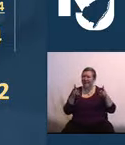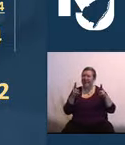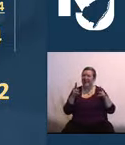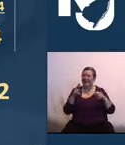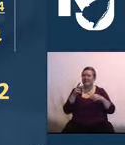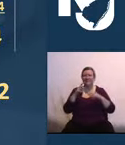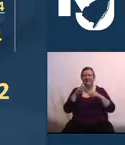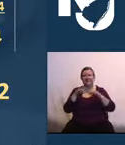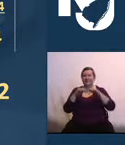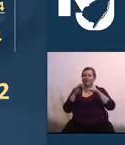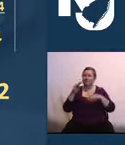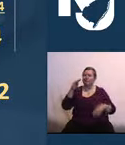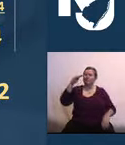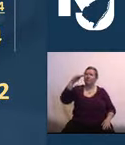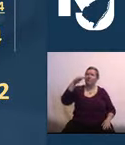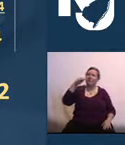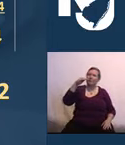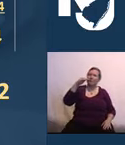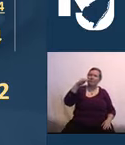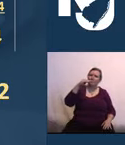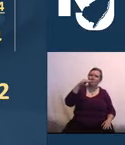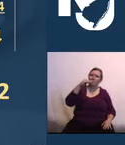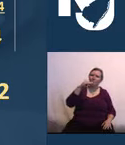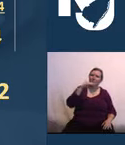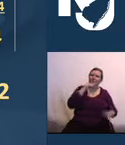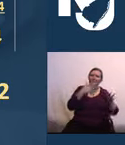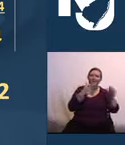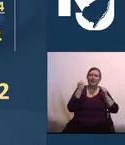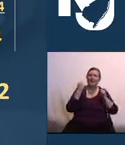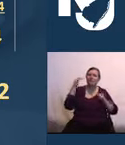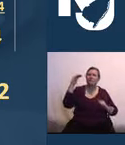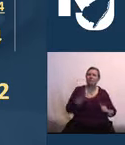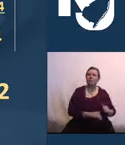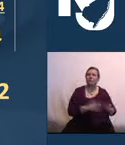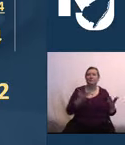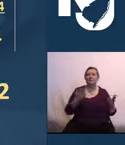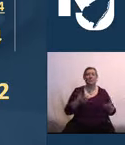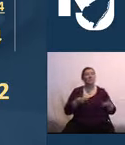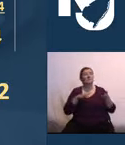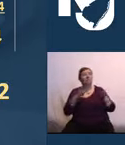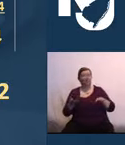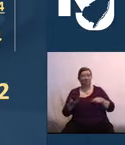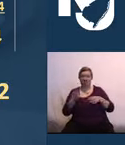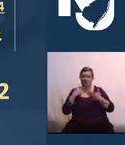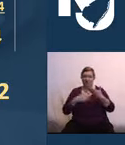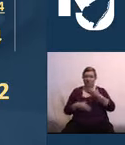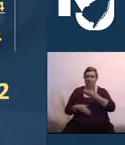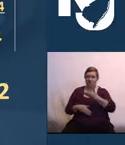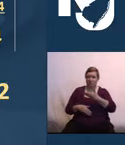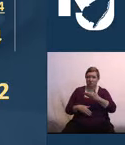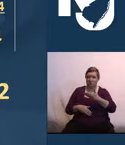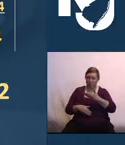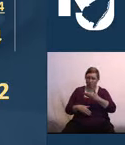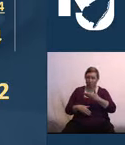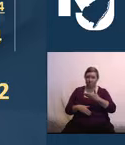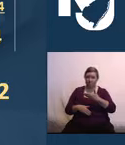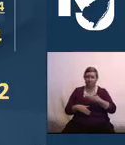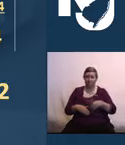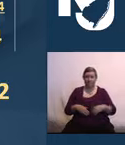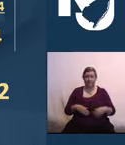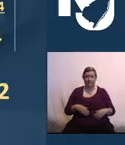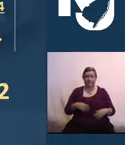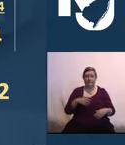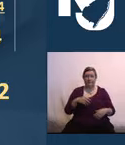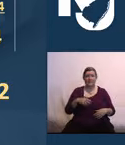of newly confirmed deaths, sadly, as you can see here. Again, these are under the dates, those are the dates they